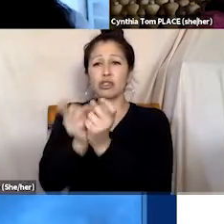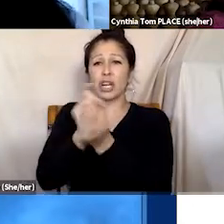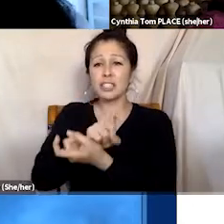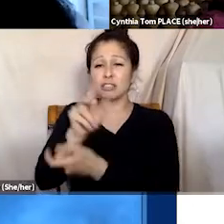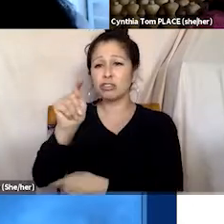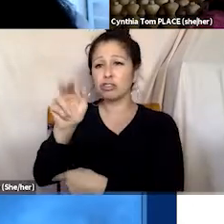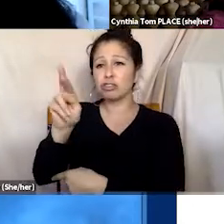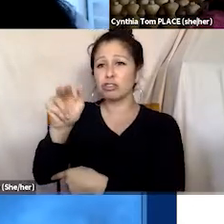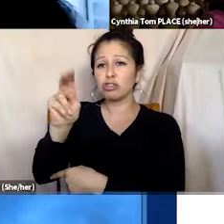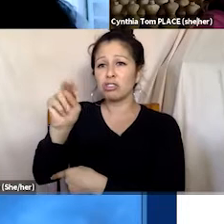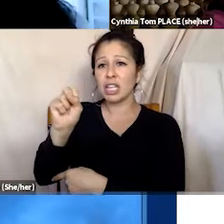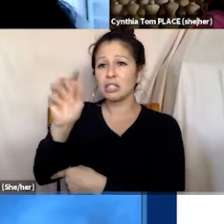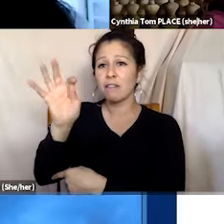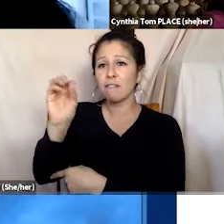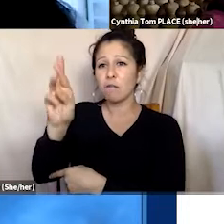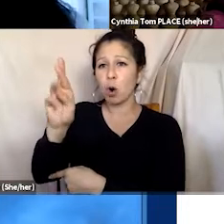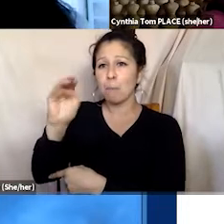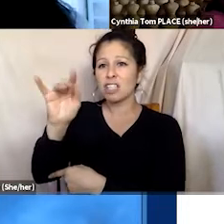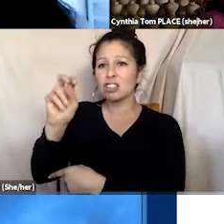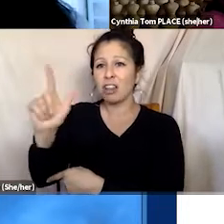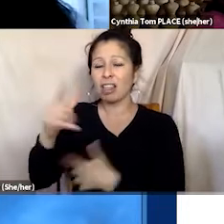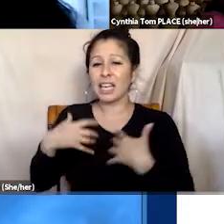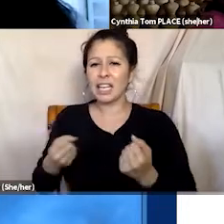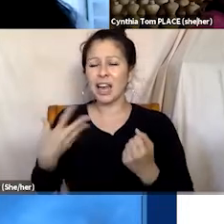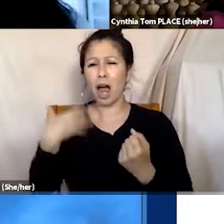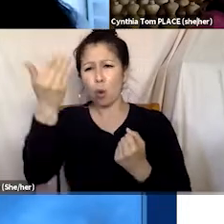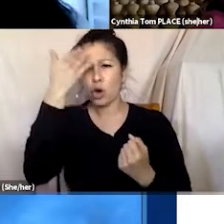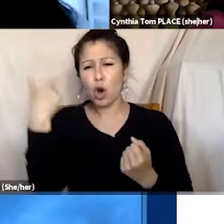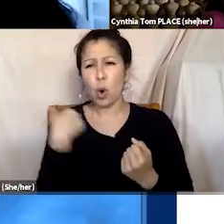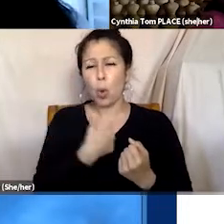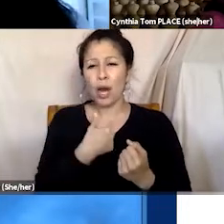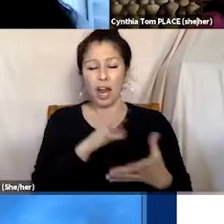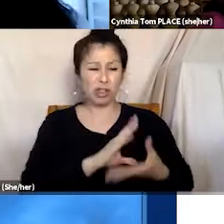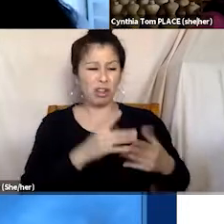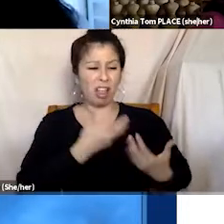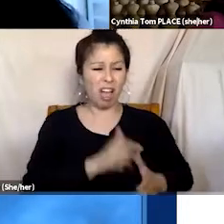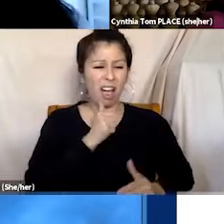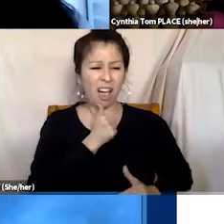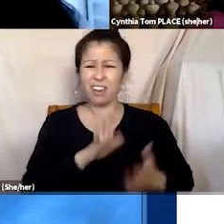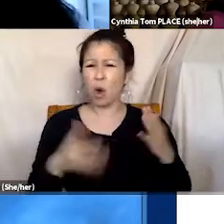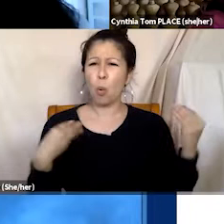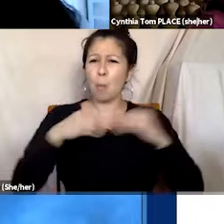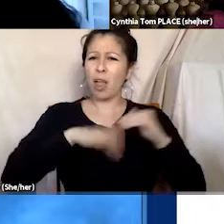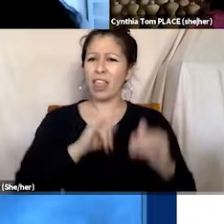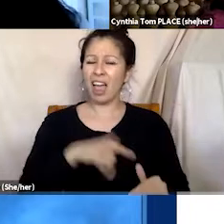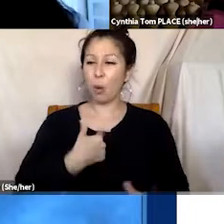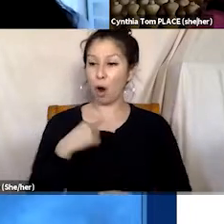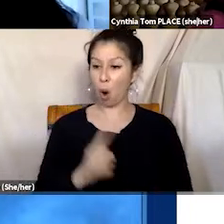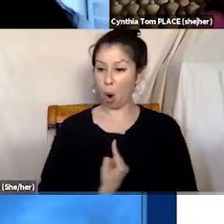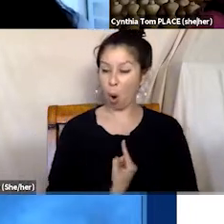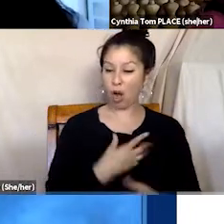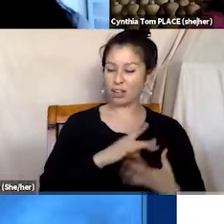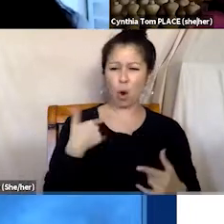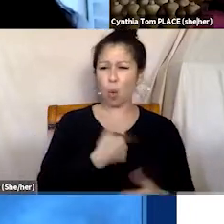healing. Because I want you all to know that we are more than just our stories of loss and suffering. We are also those stories of